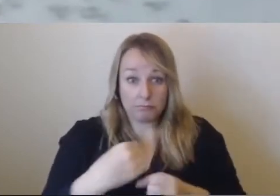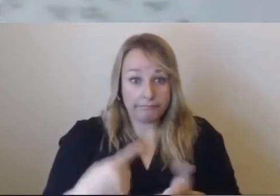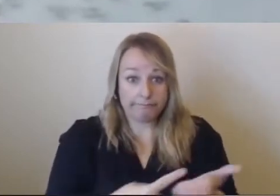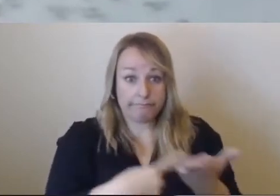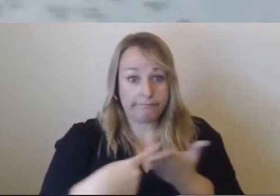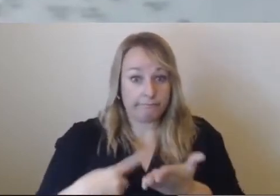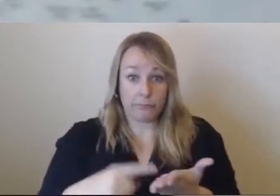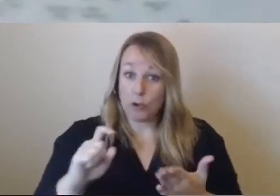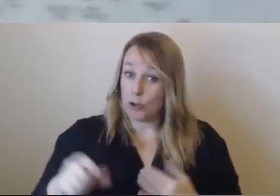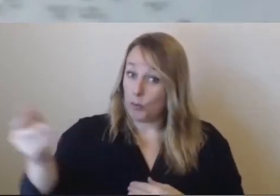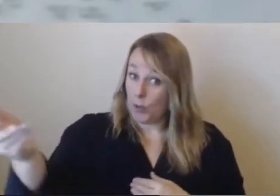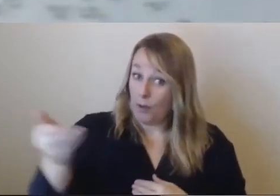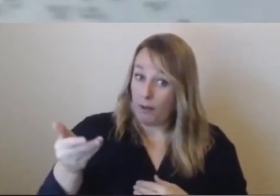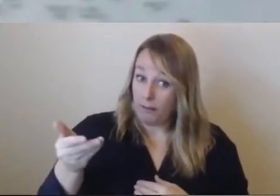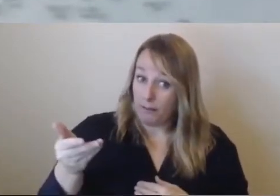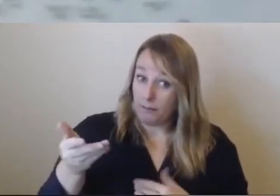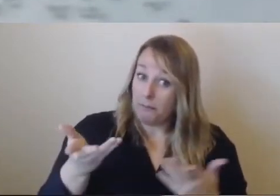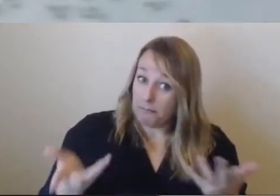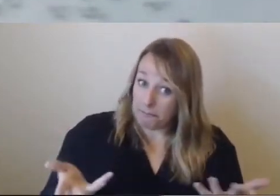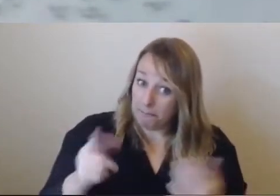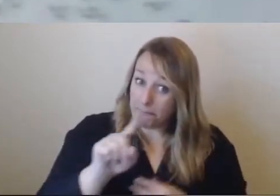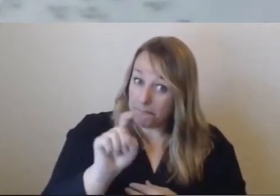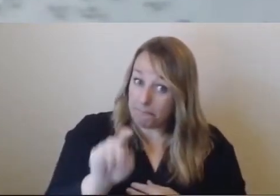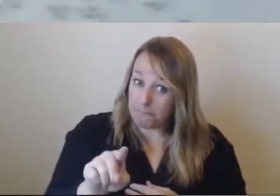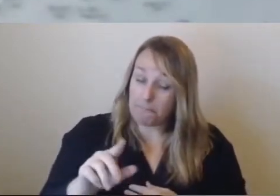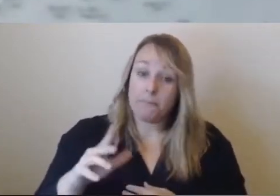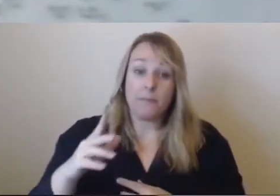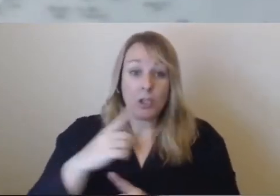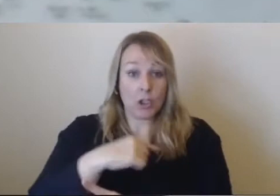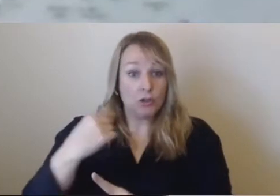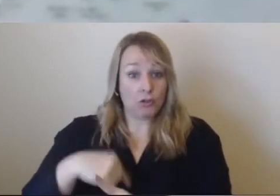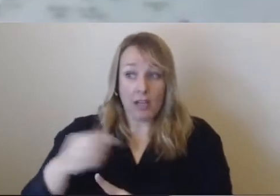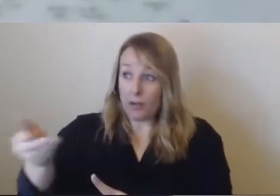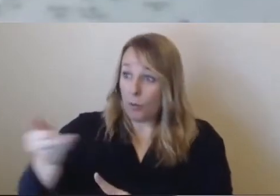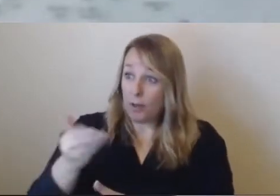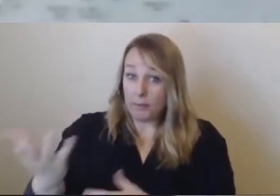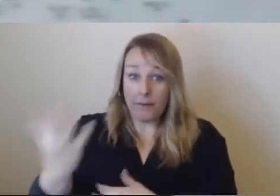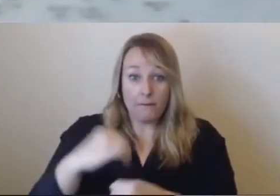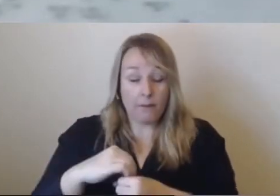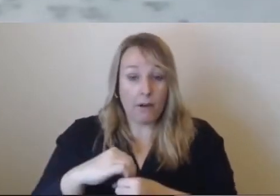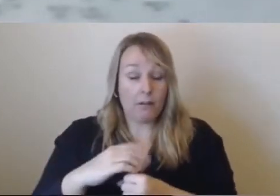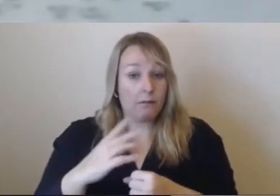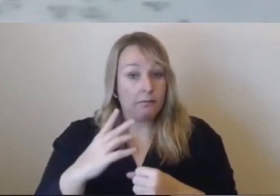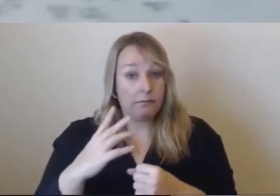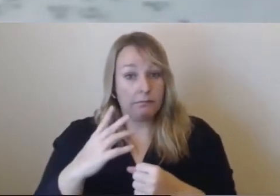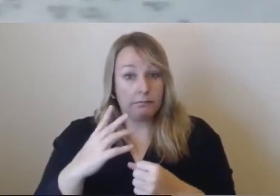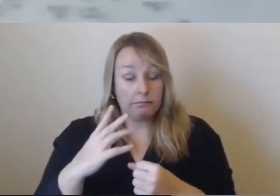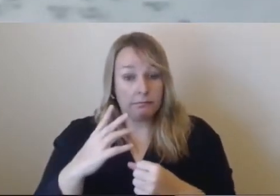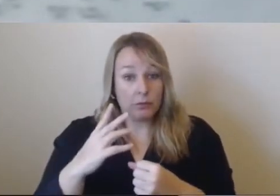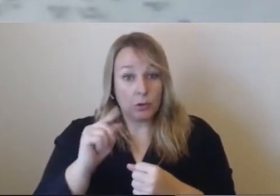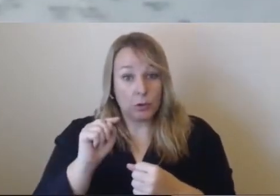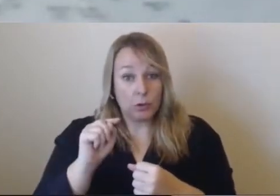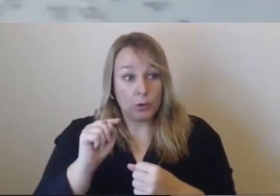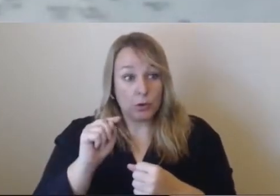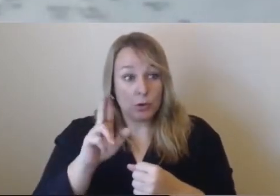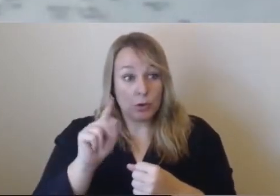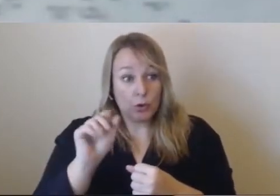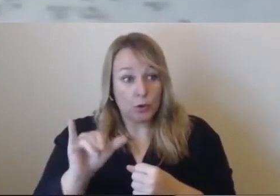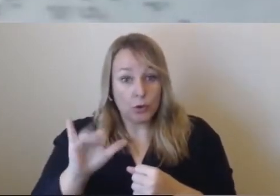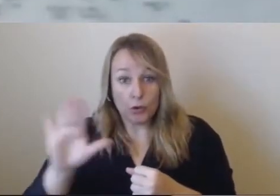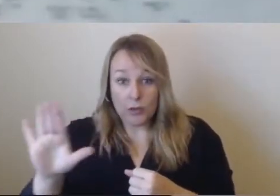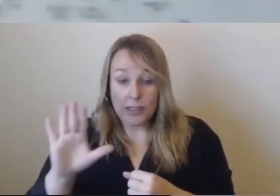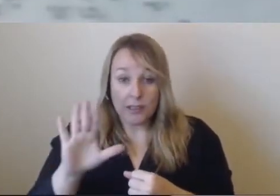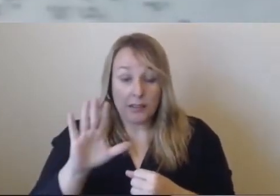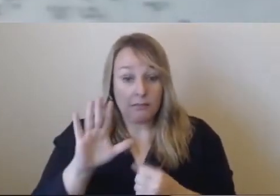No, should Canada welcome China joining the Arms Trade Treaty? Should the international community welcome China joining the Arms Trade